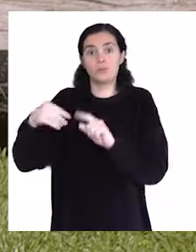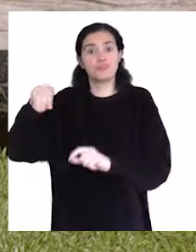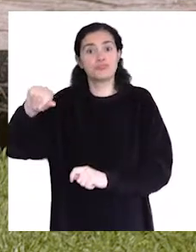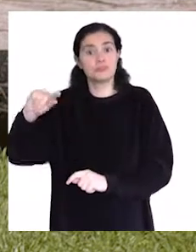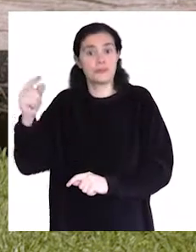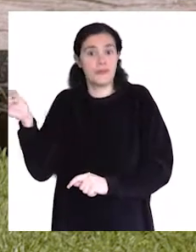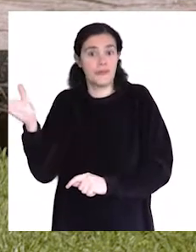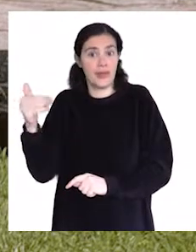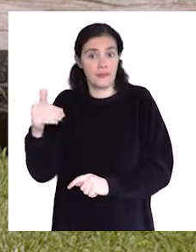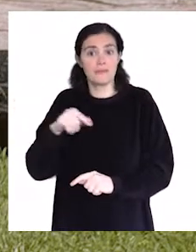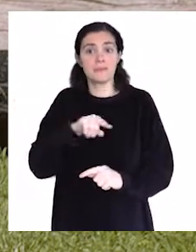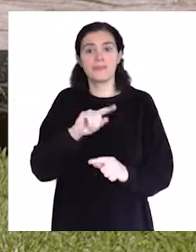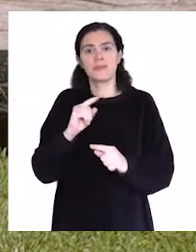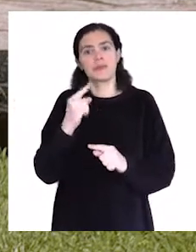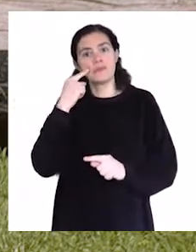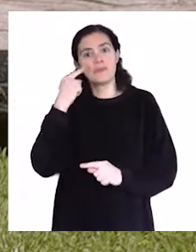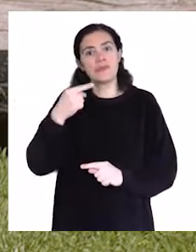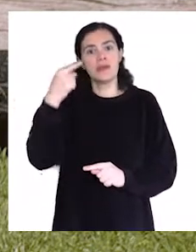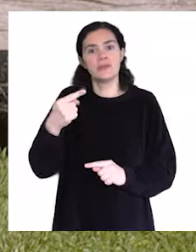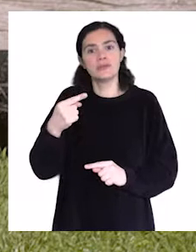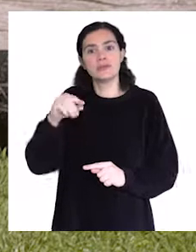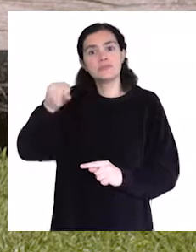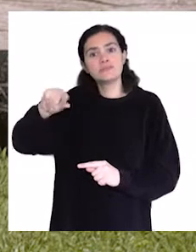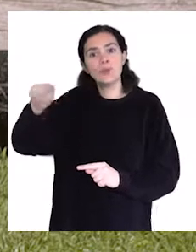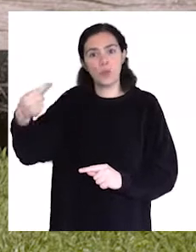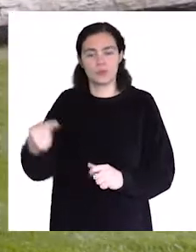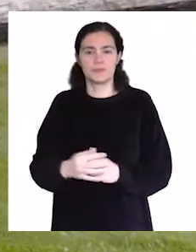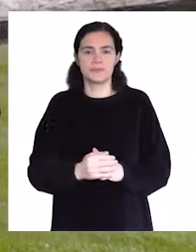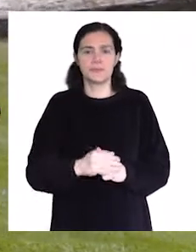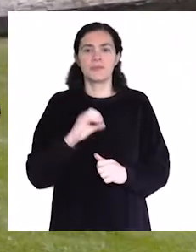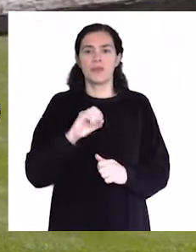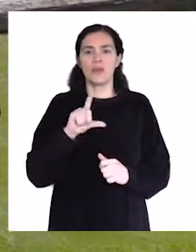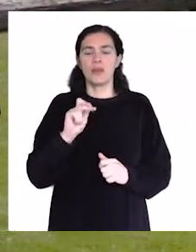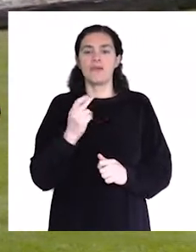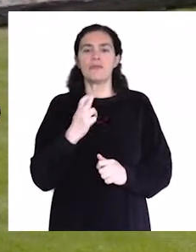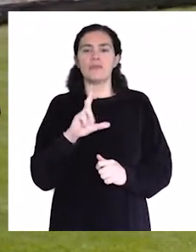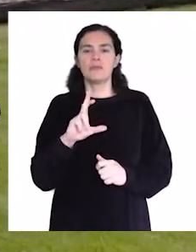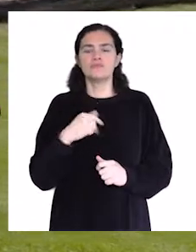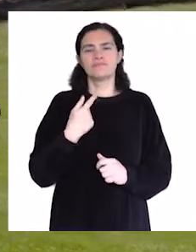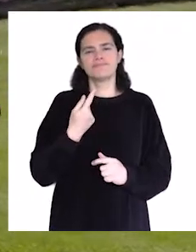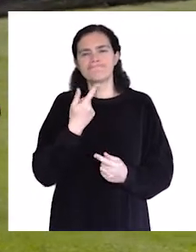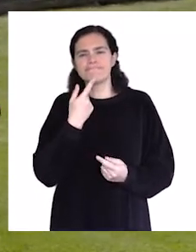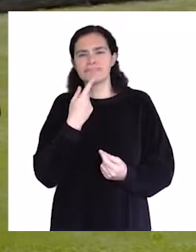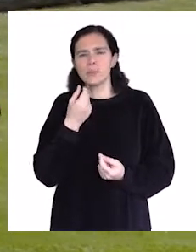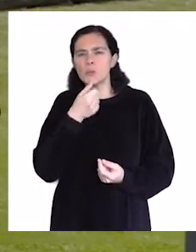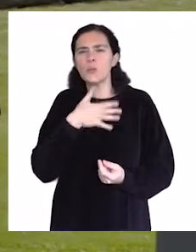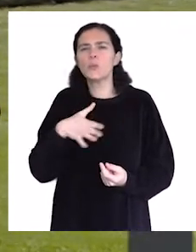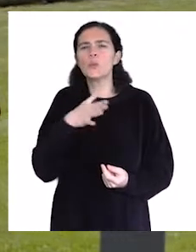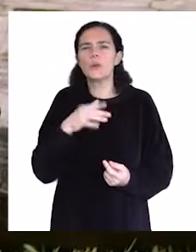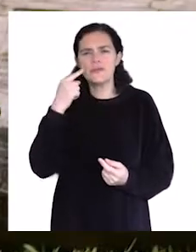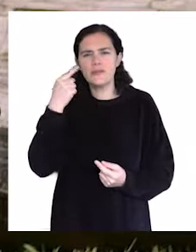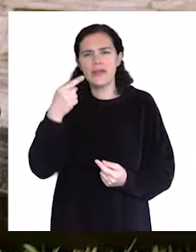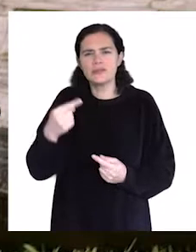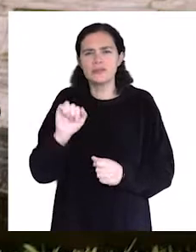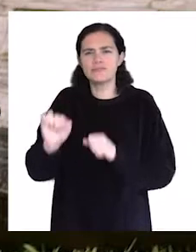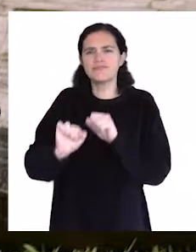else. They had to have been traveling from somewhere else. So Olafur started to trace